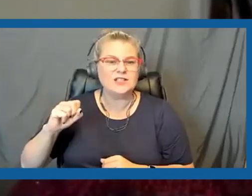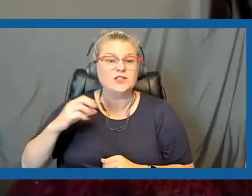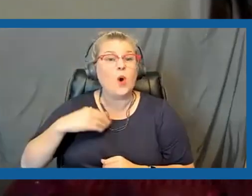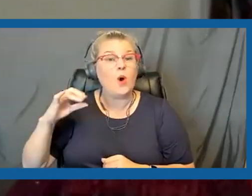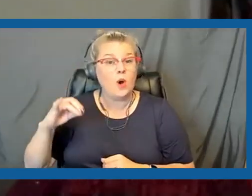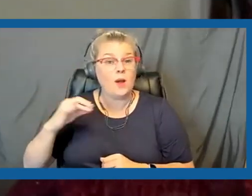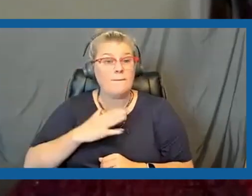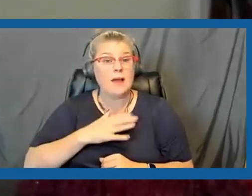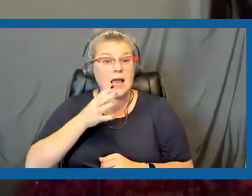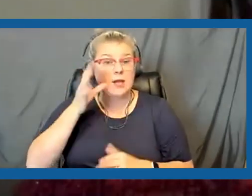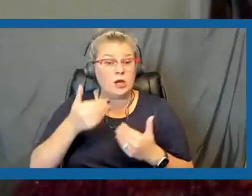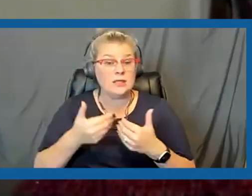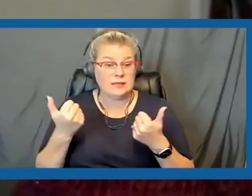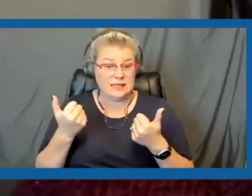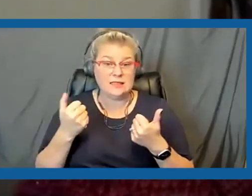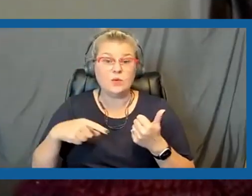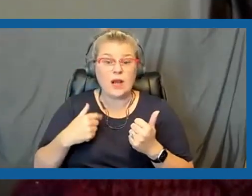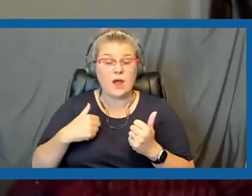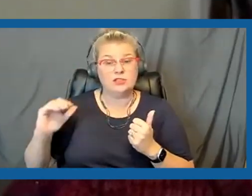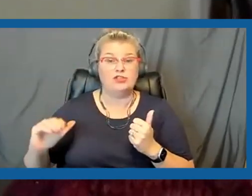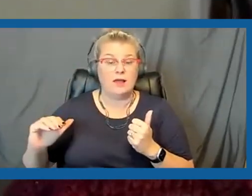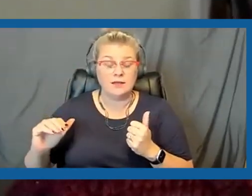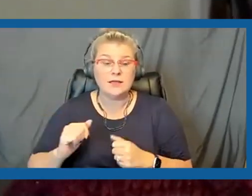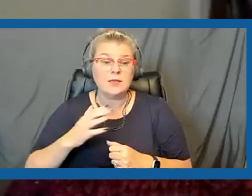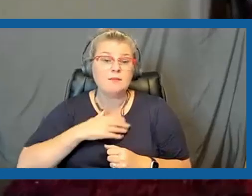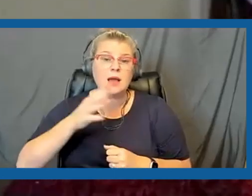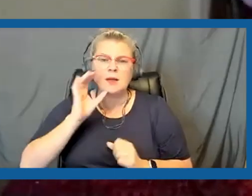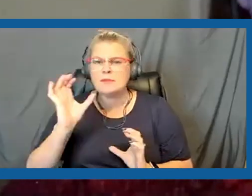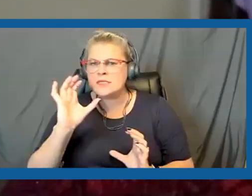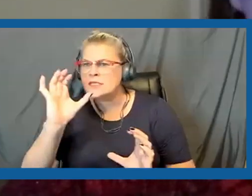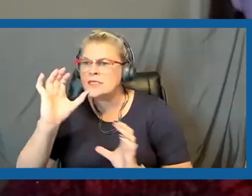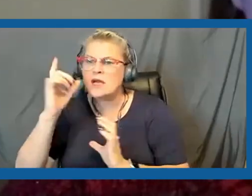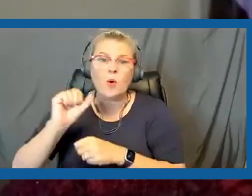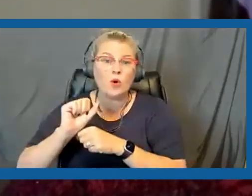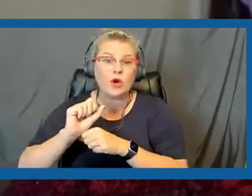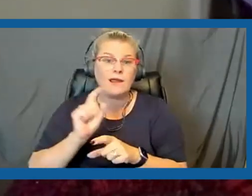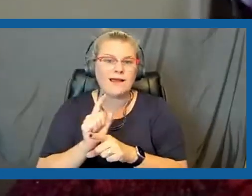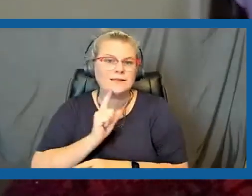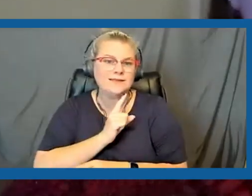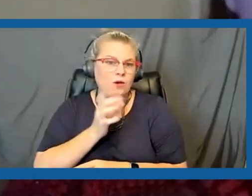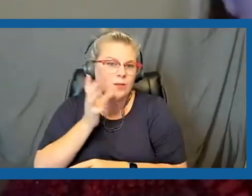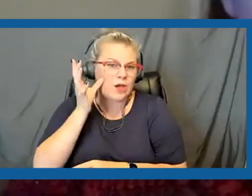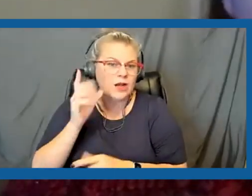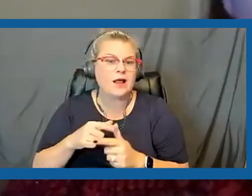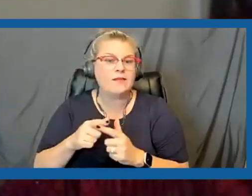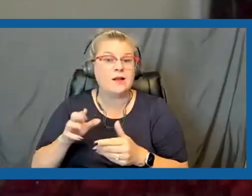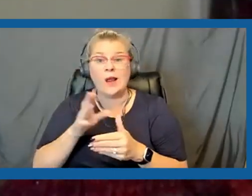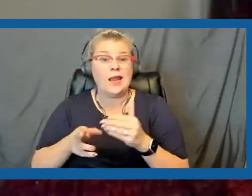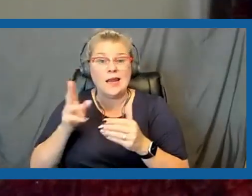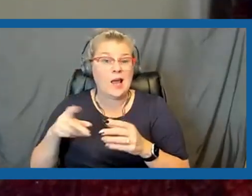parents split when I was a child, and my mom went out seeking for work as a single parent, and we ended up in